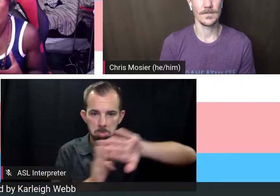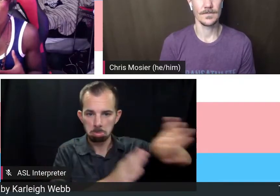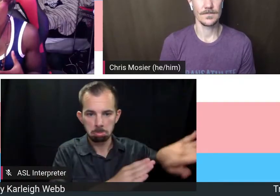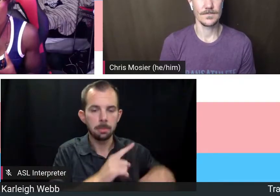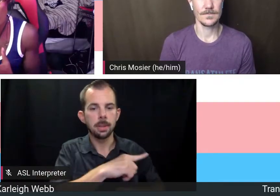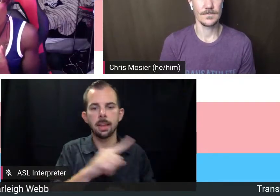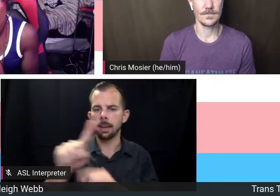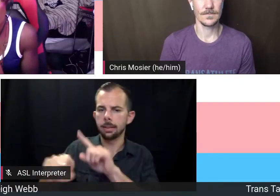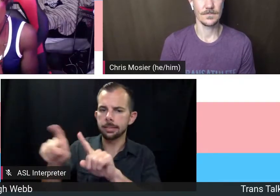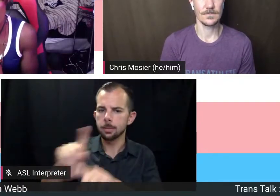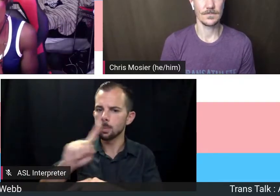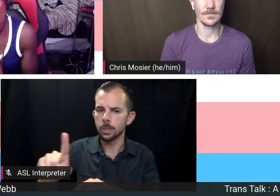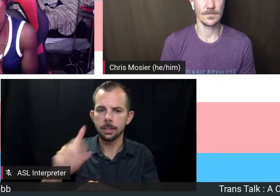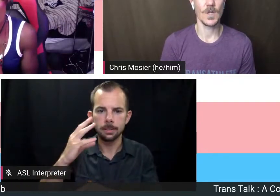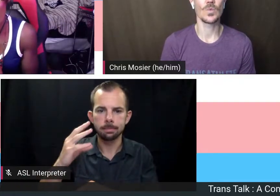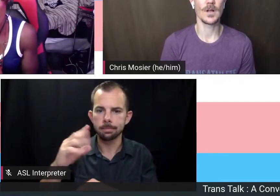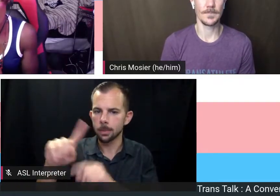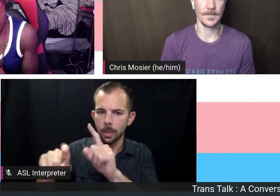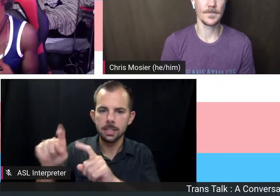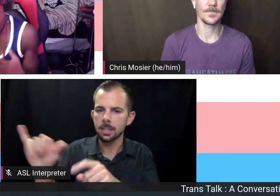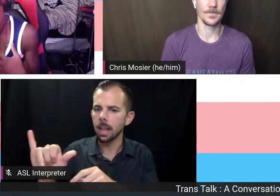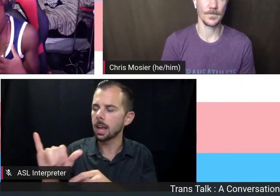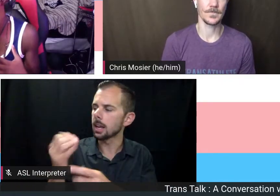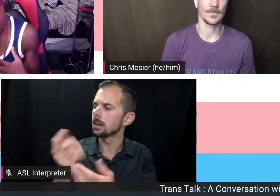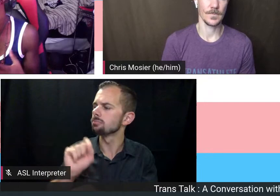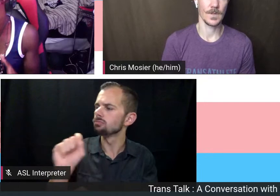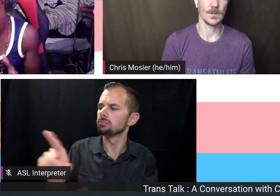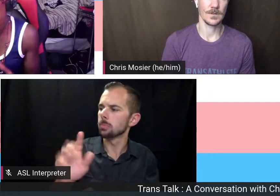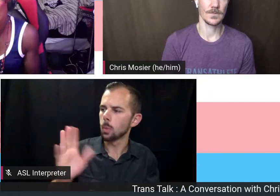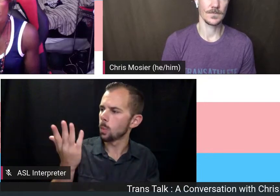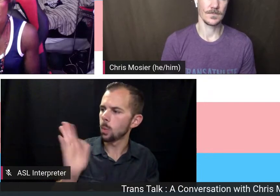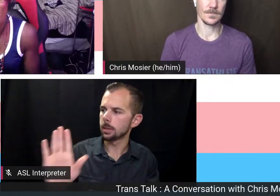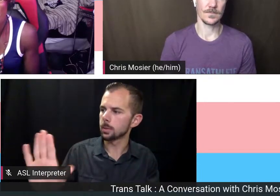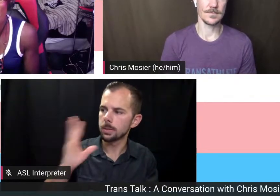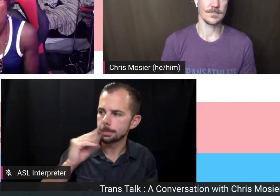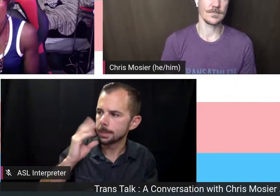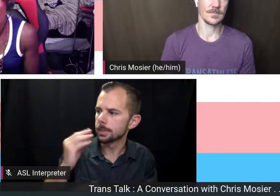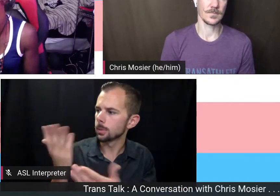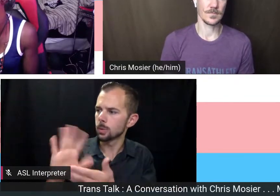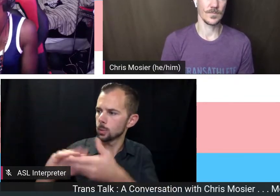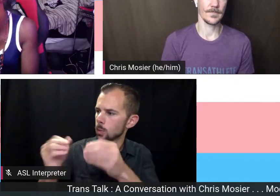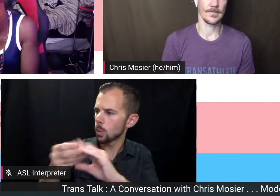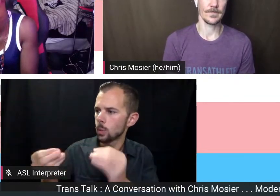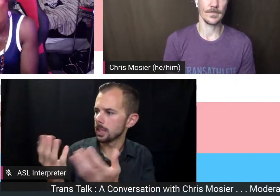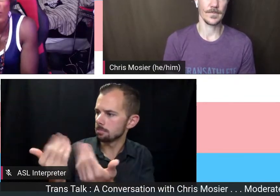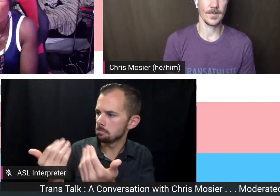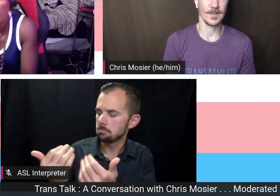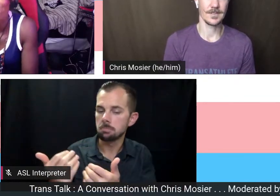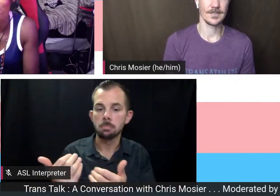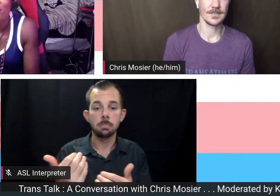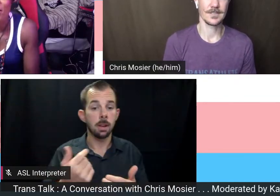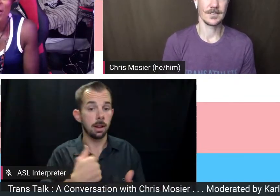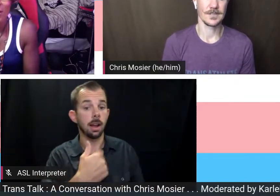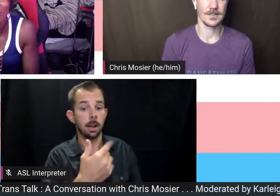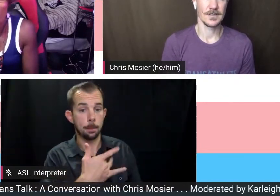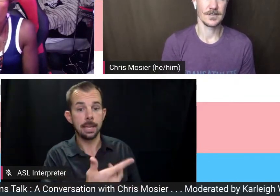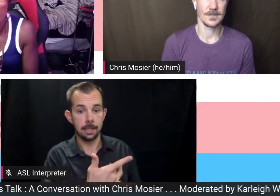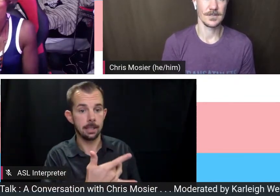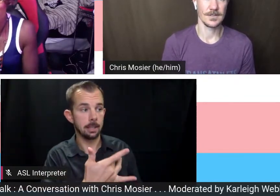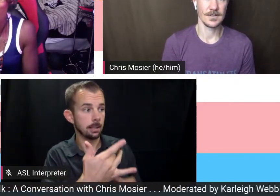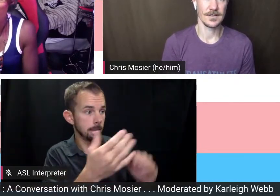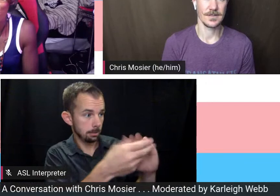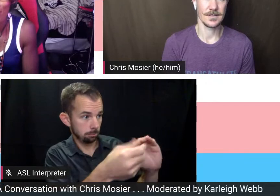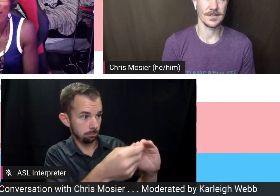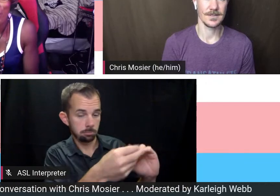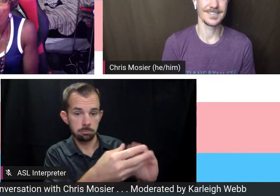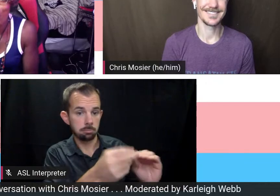what was your story? Right. And I tell them and then go on and say, because I say this often, you probably notice me